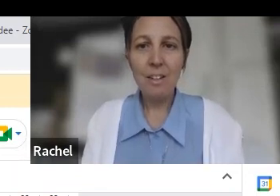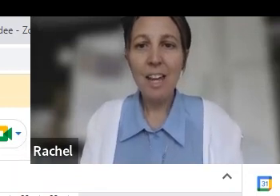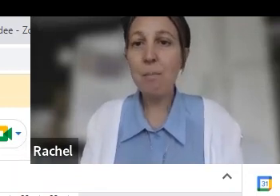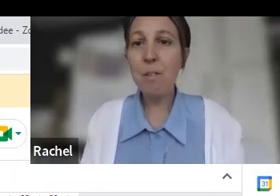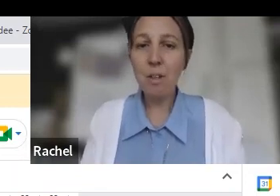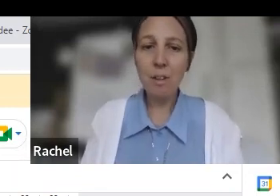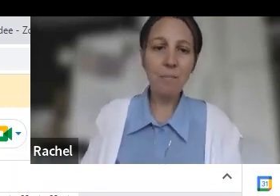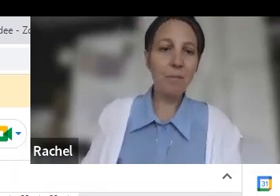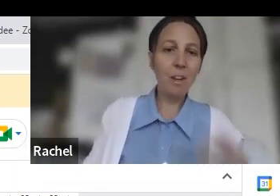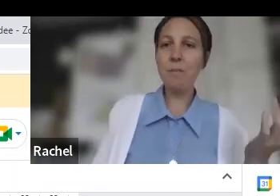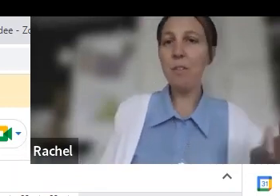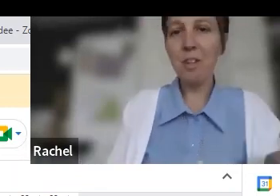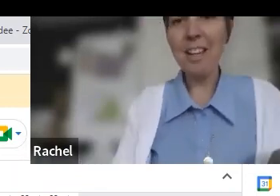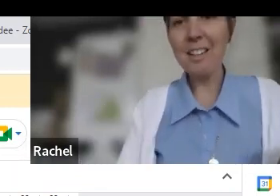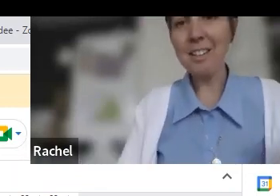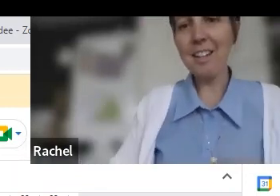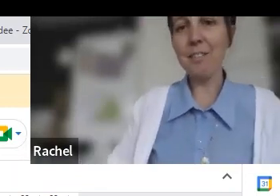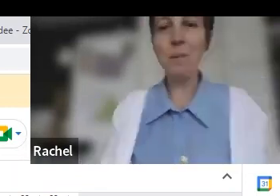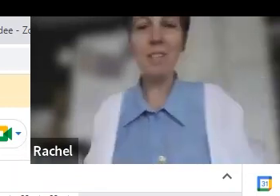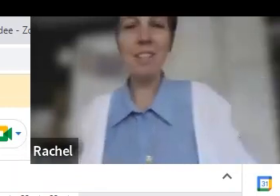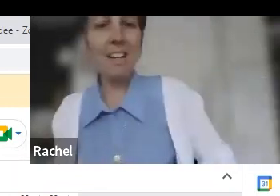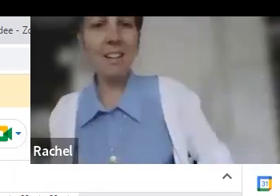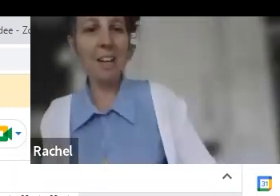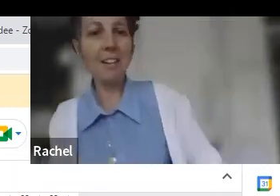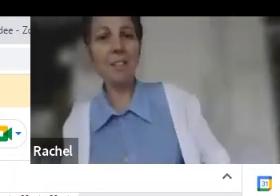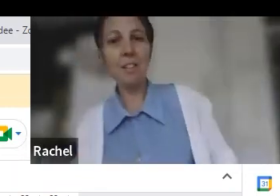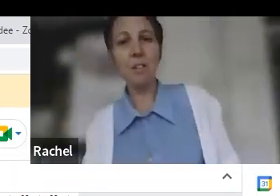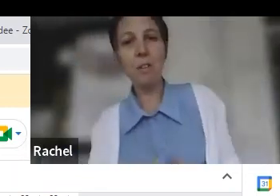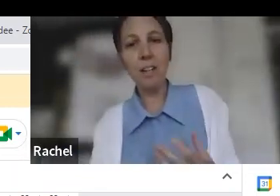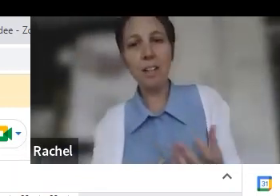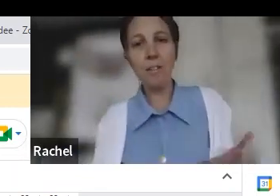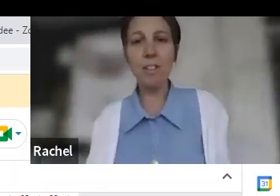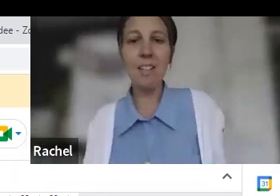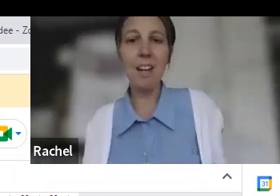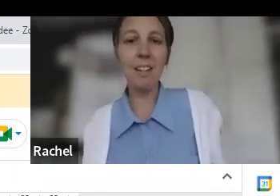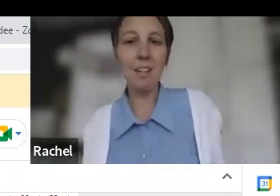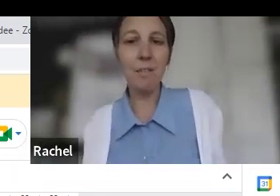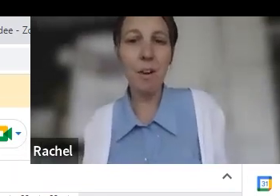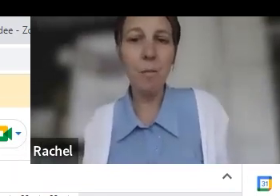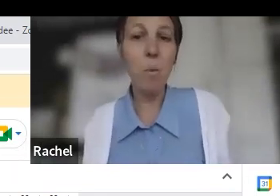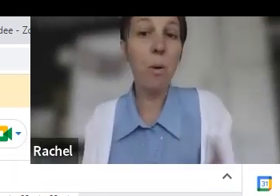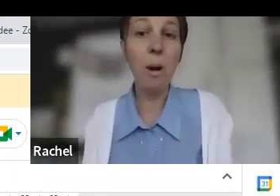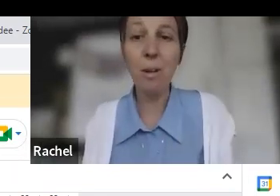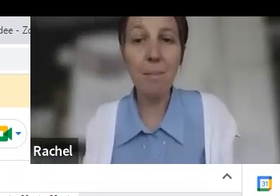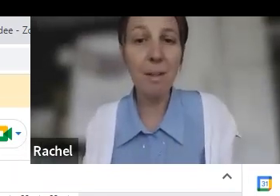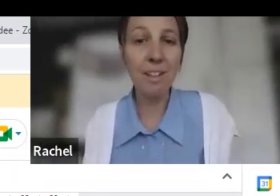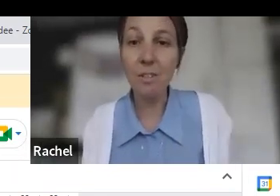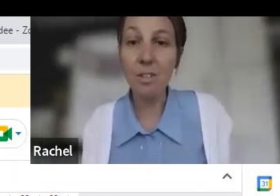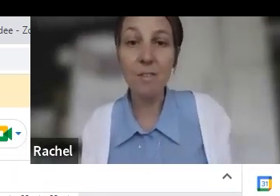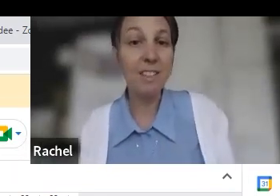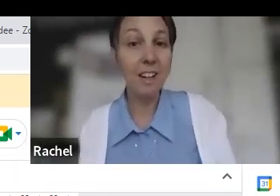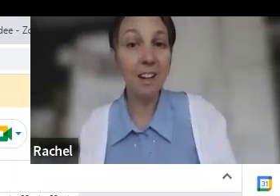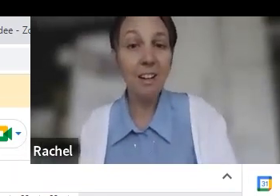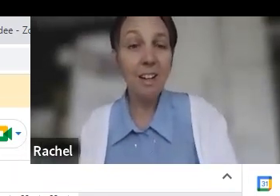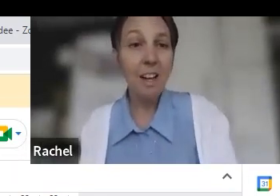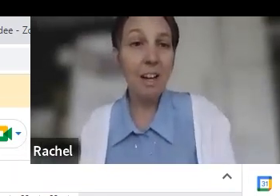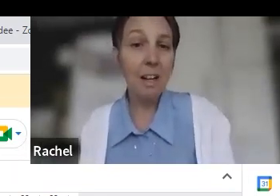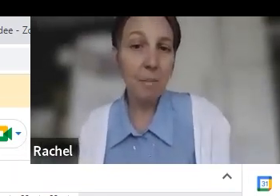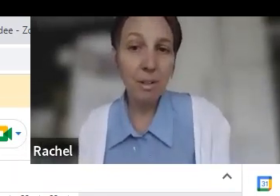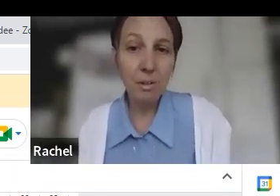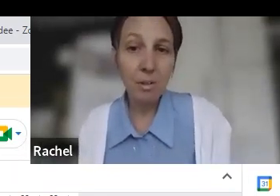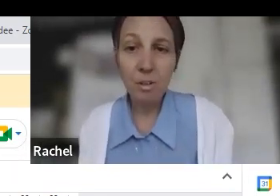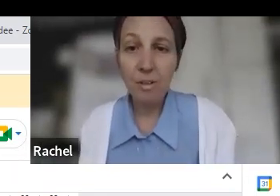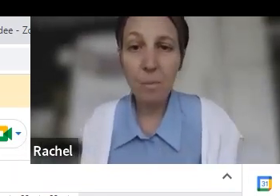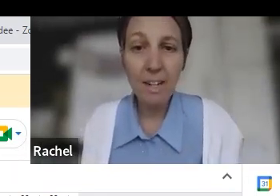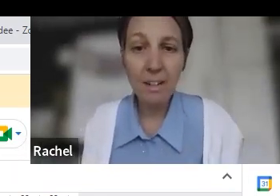Okay, so the aims of us, I guess, kind of coming today just to kind of discuss really and give an understanding of what primary care mental health services are,